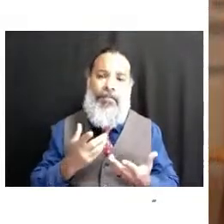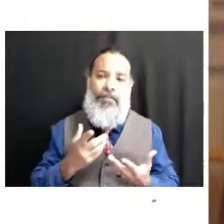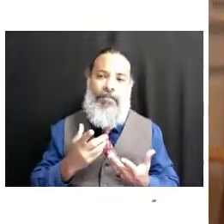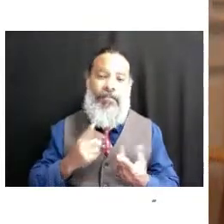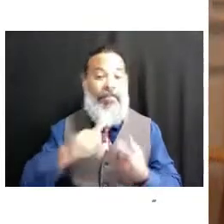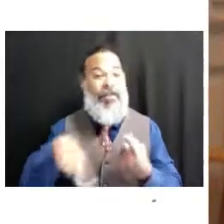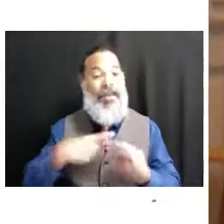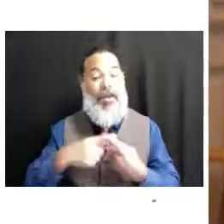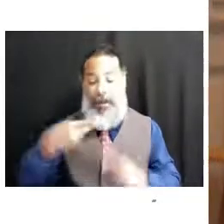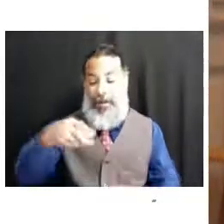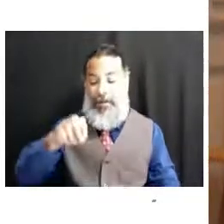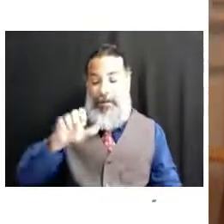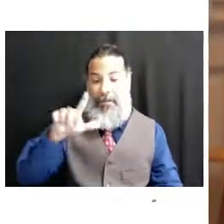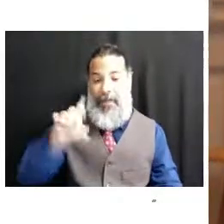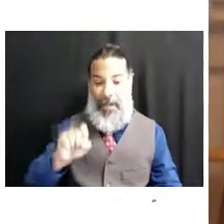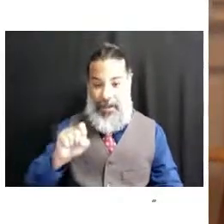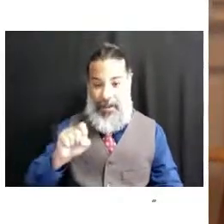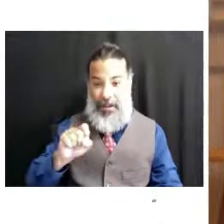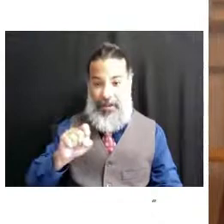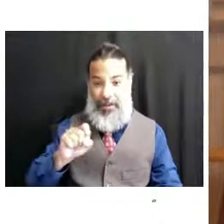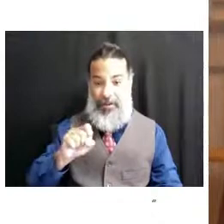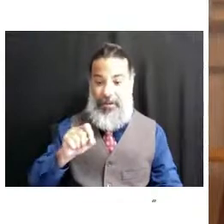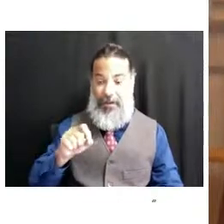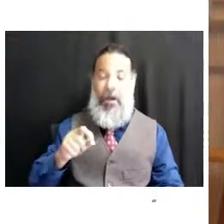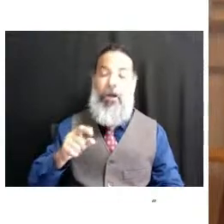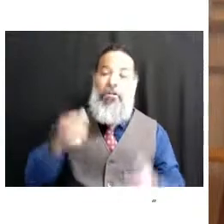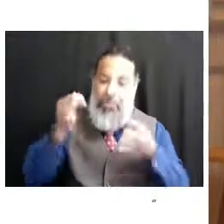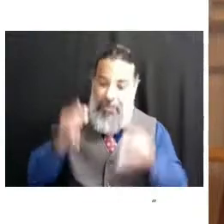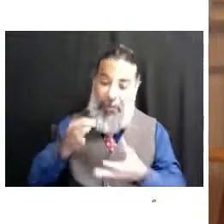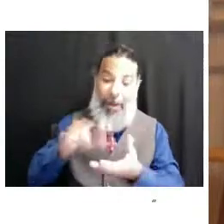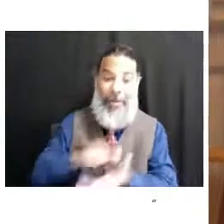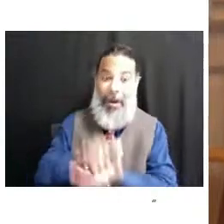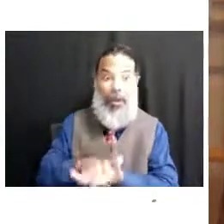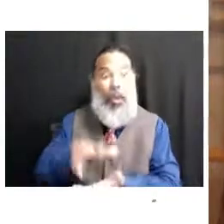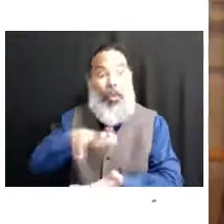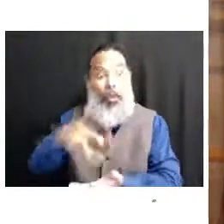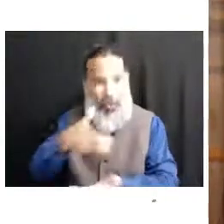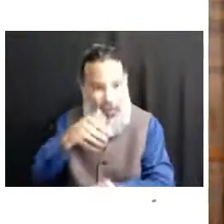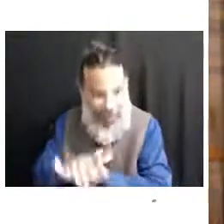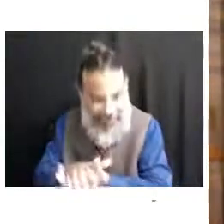When Peale, Charles Wilson Peale decided that he would marry for the third time,